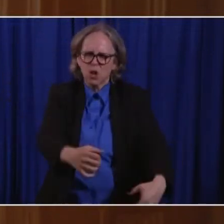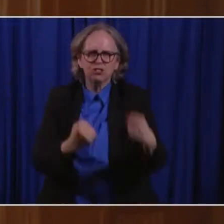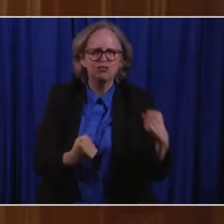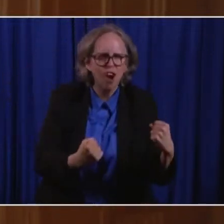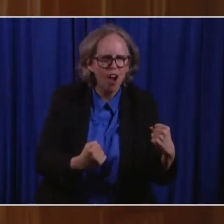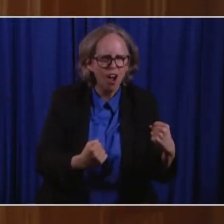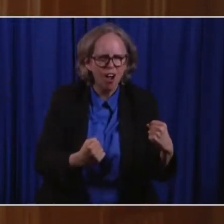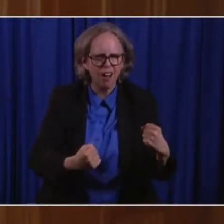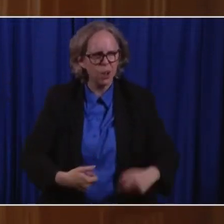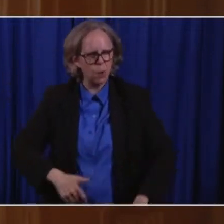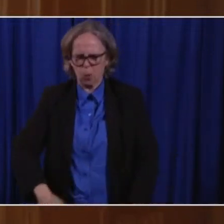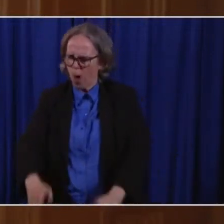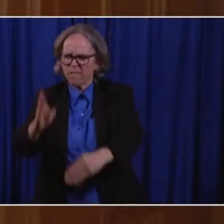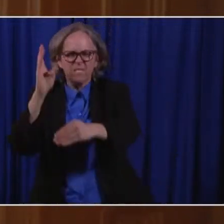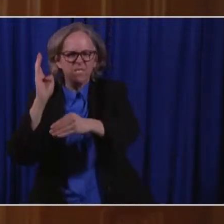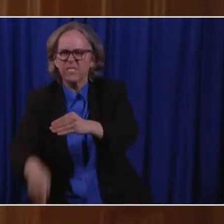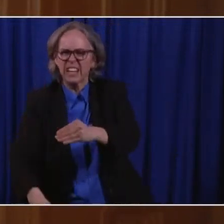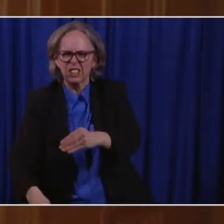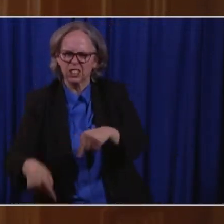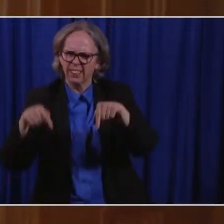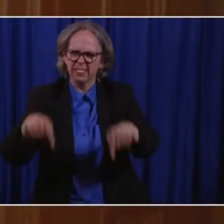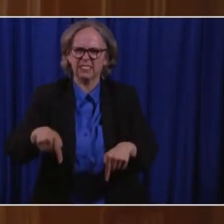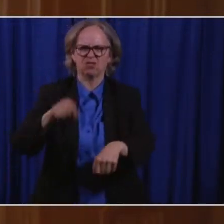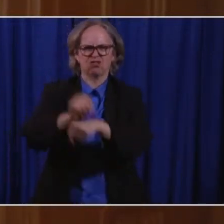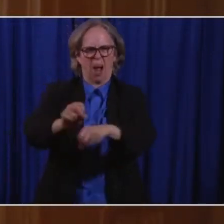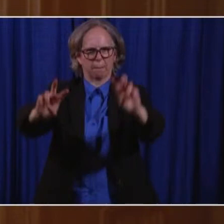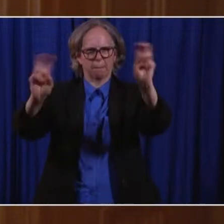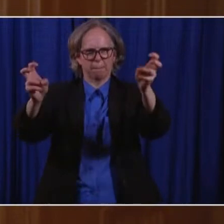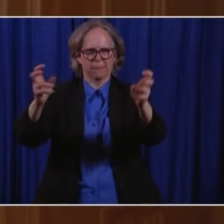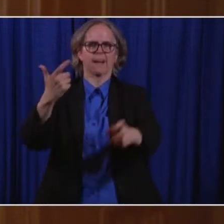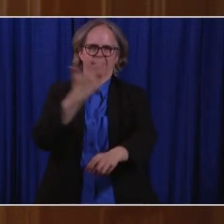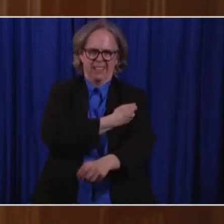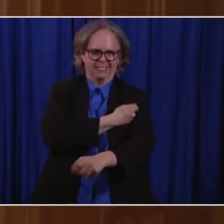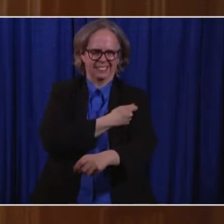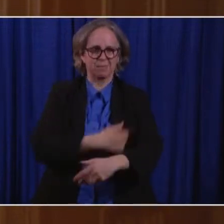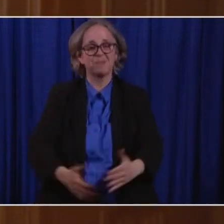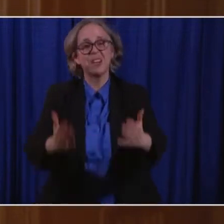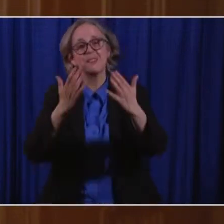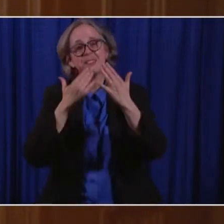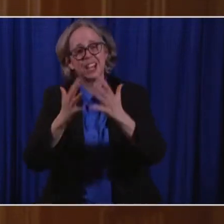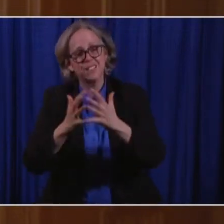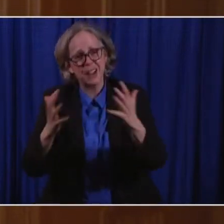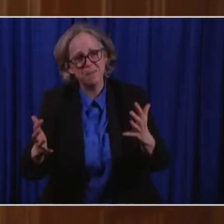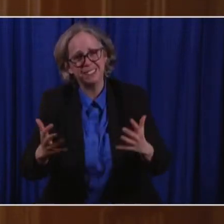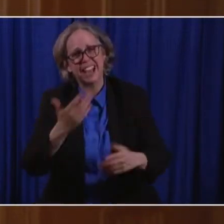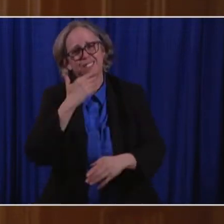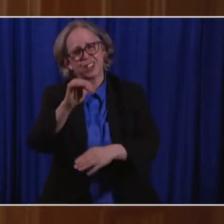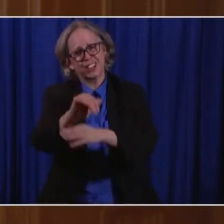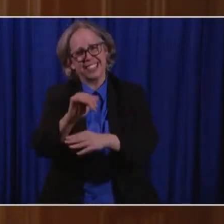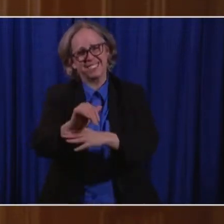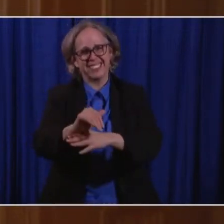will finish the job. Thank you very much. Have a good evening.